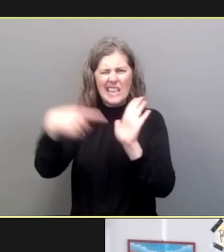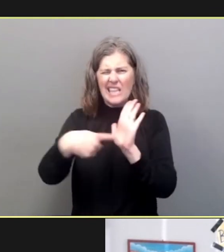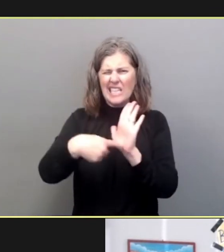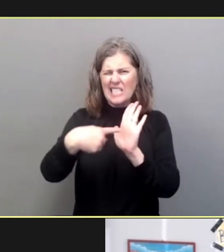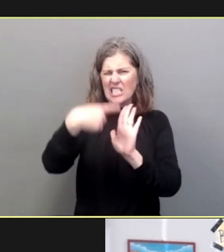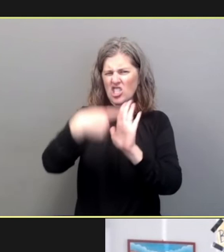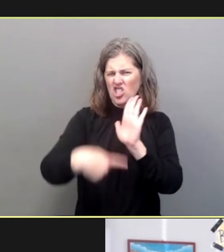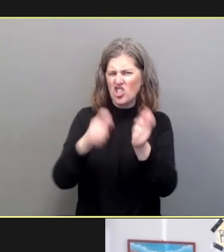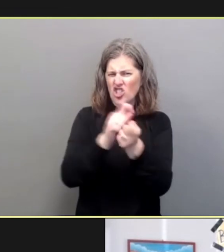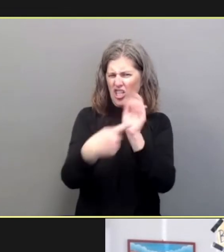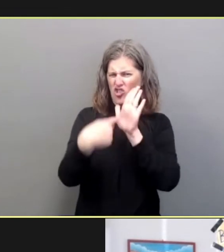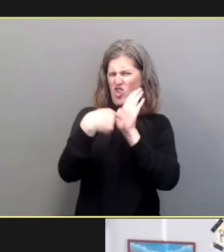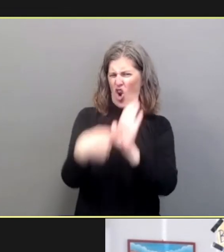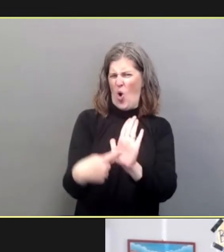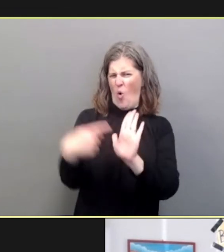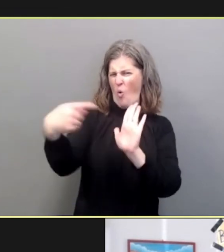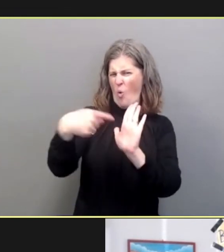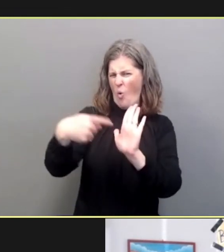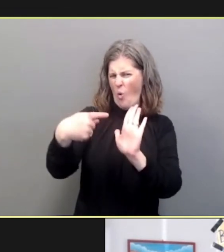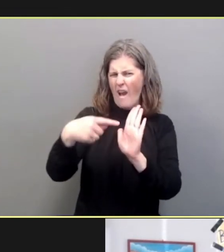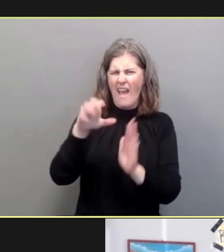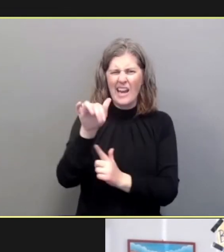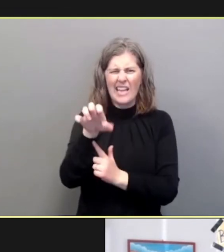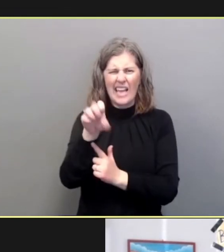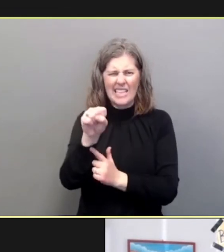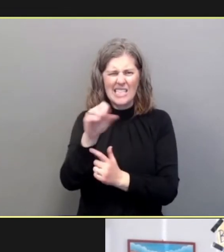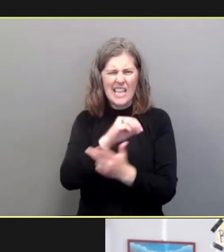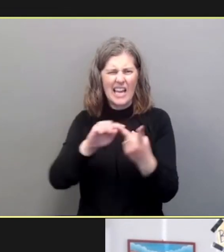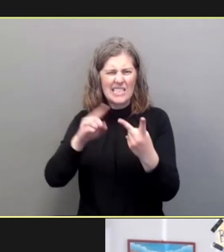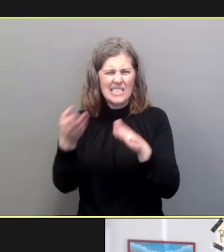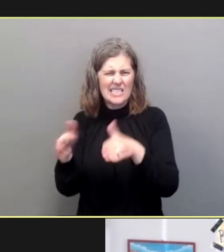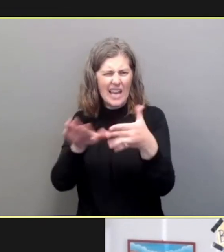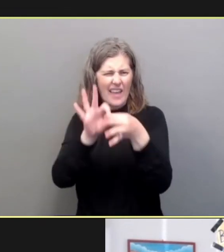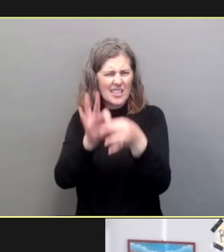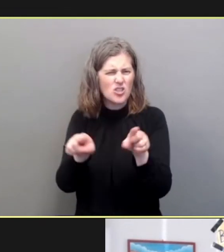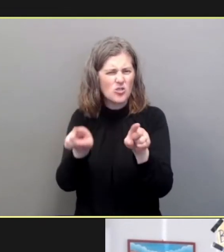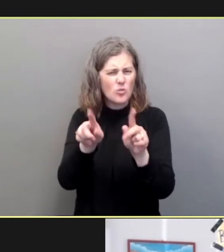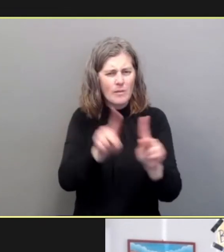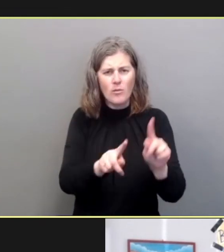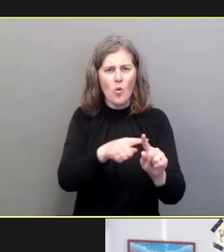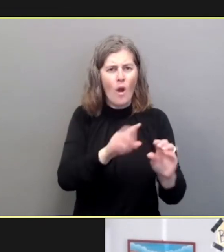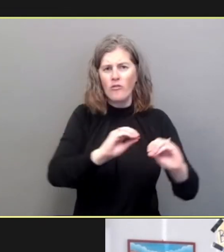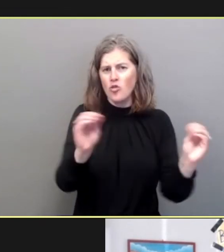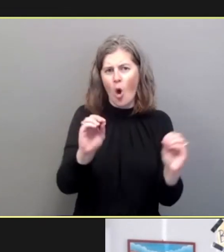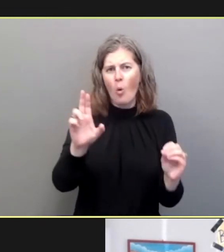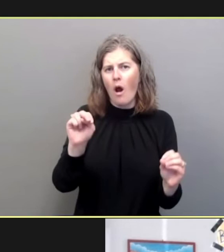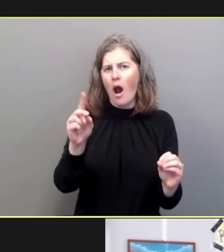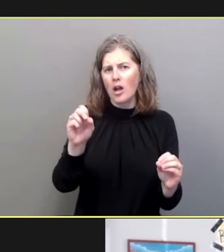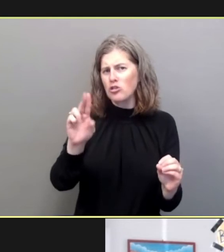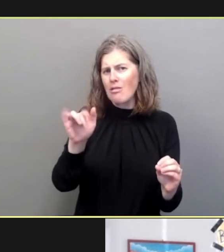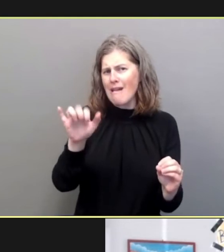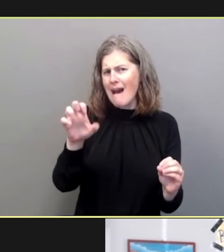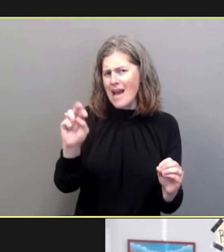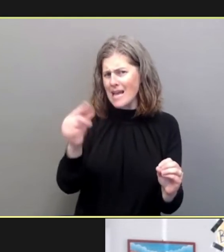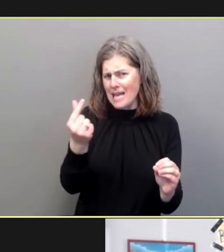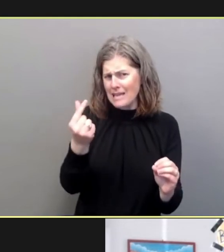change, the change in cases and deaths as it relates to people who do not have underlying conditions?